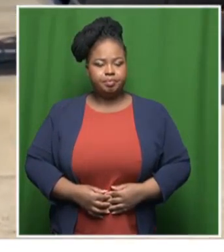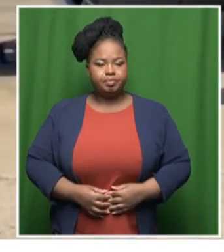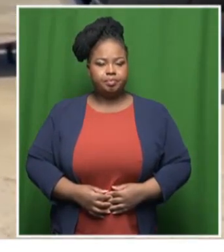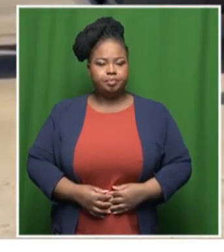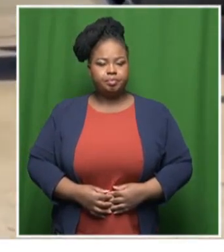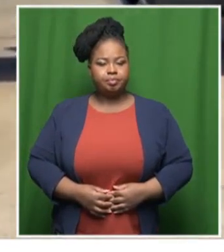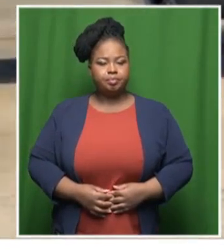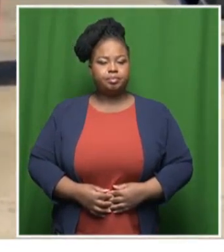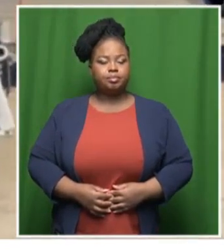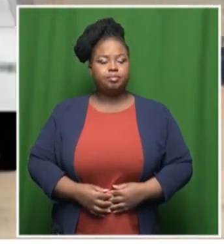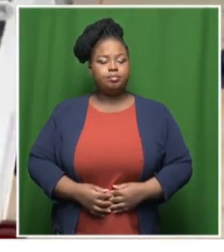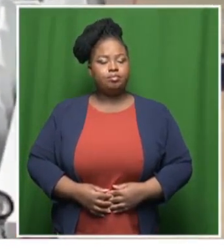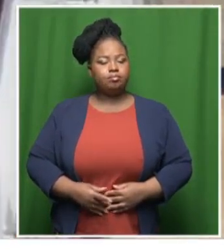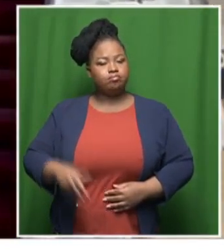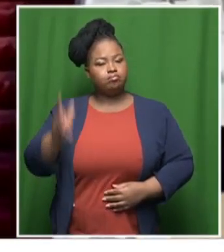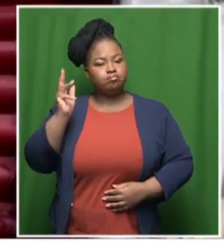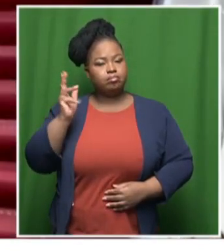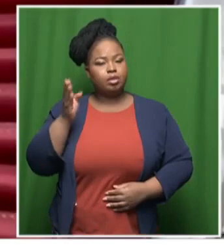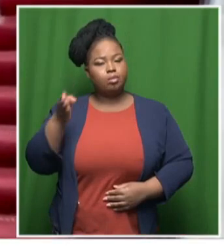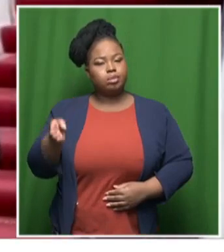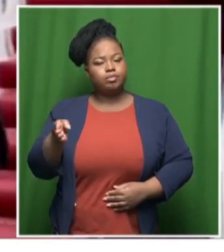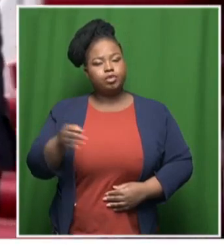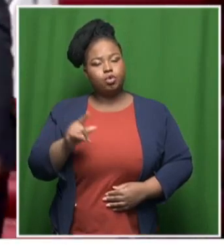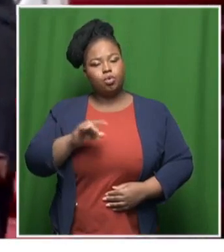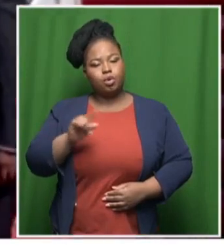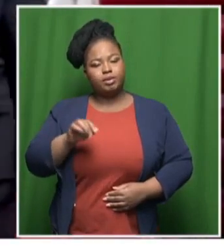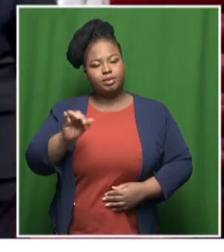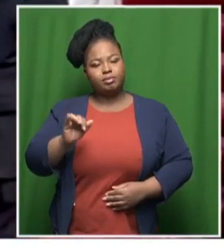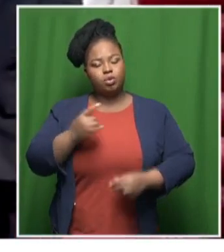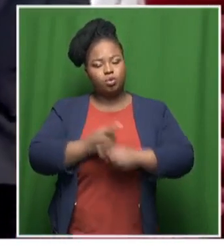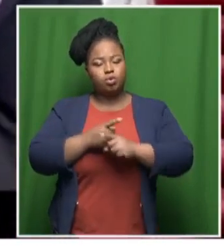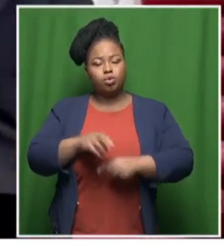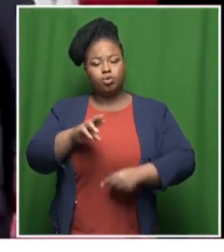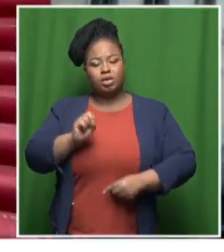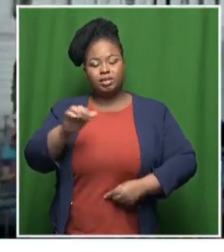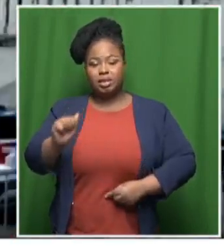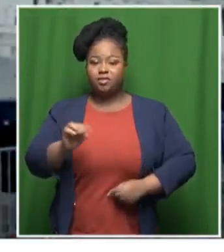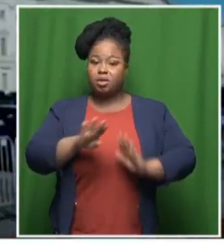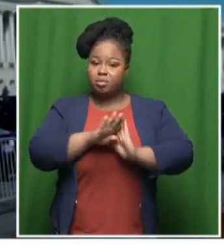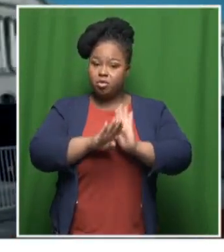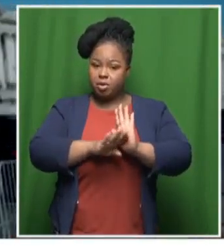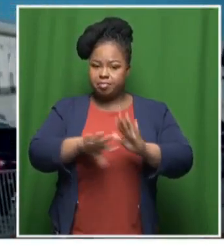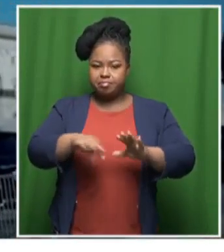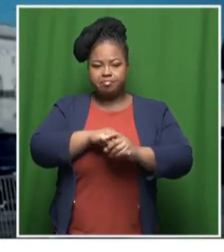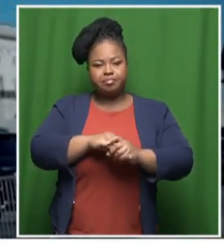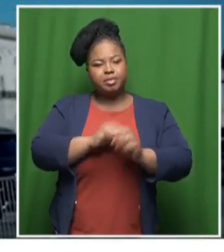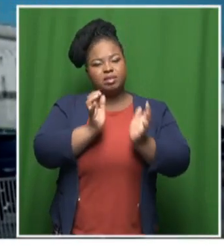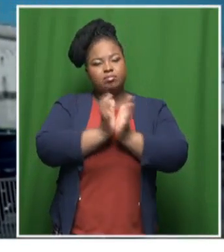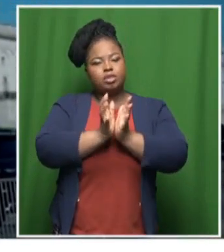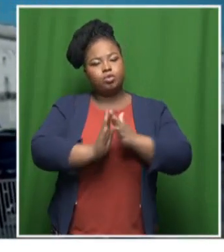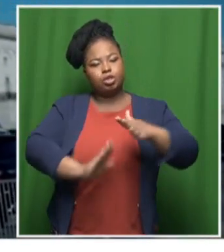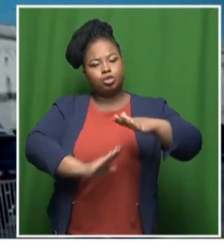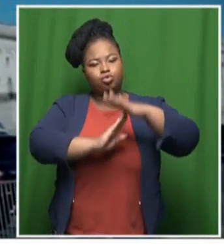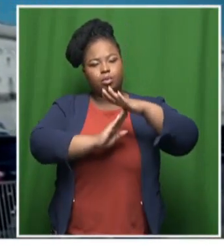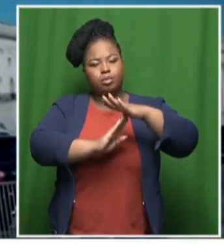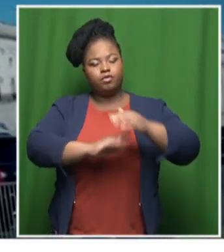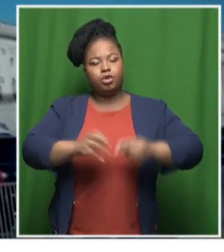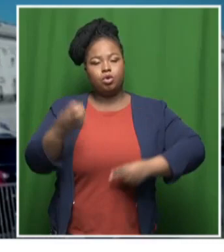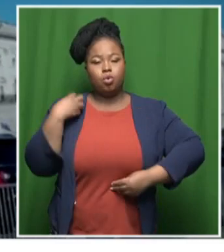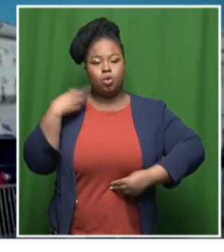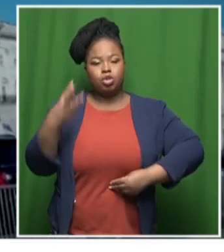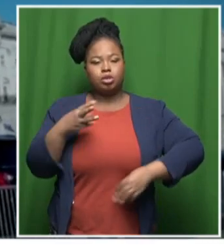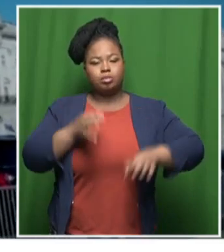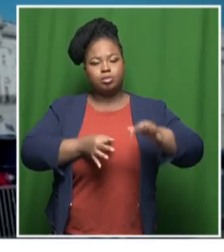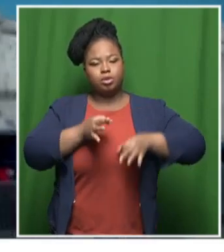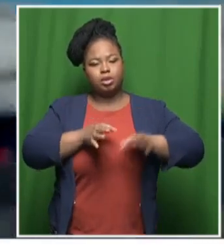In quasi-delivering President Ramaphosa to the United States for a program that includes meetings with the top echelons of Washington